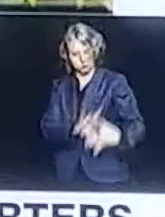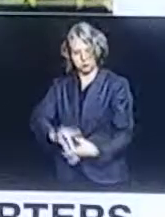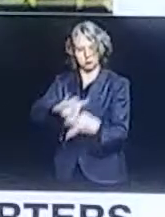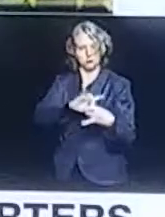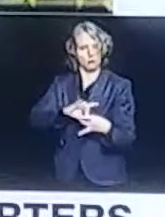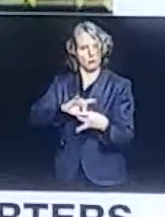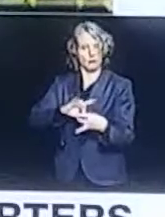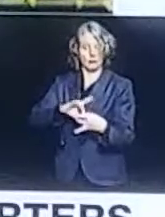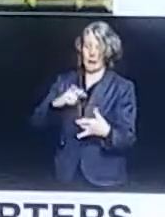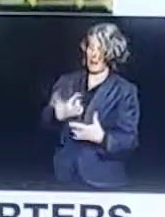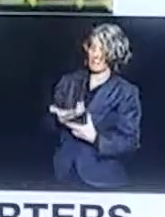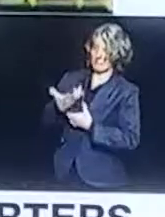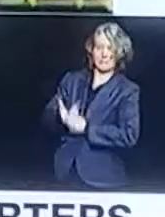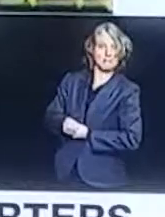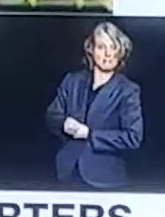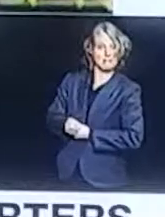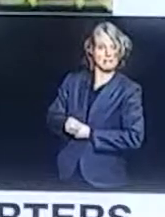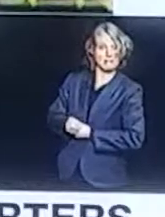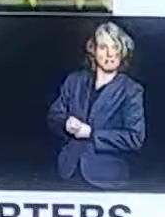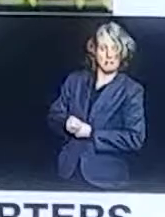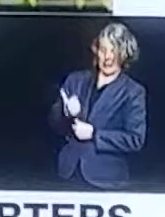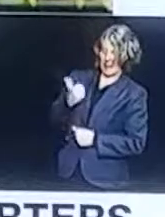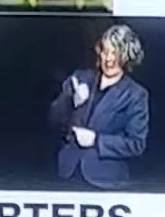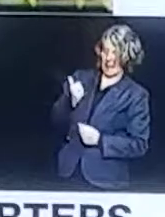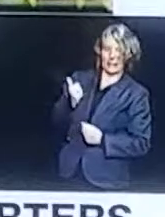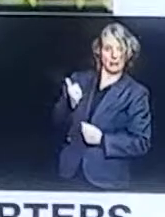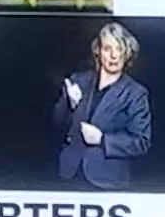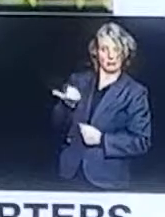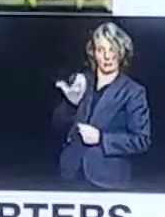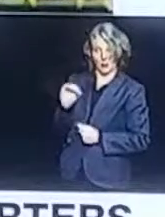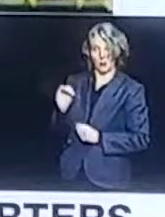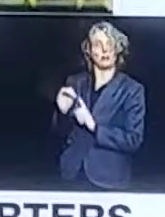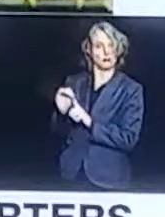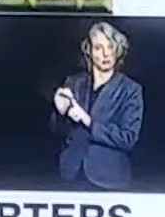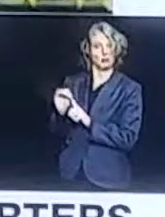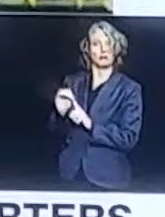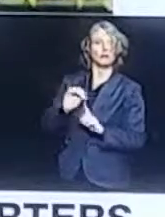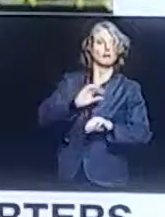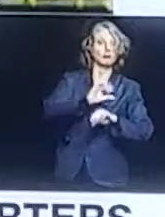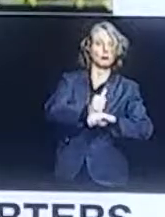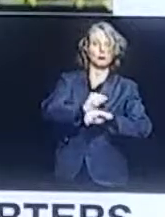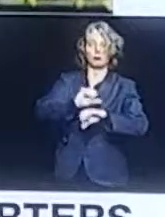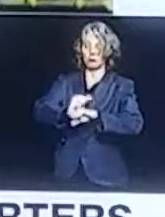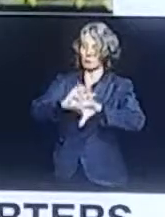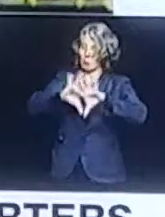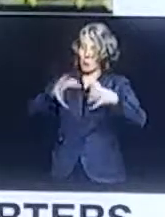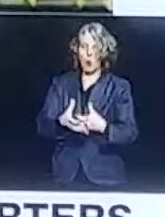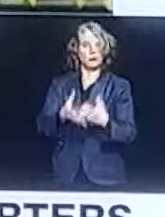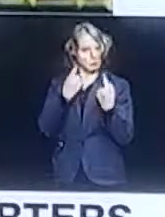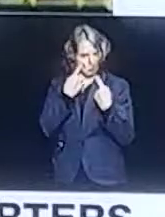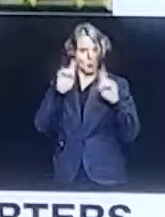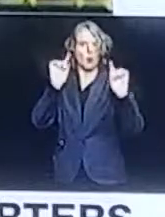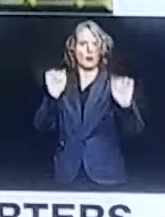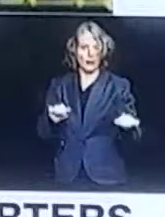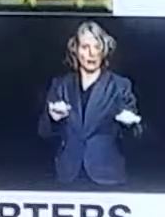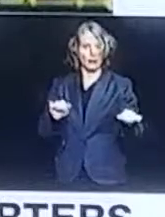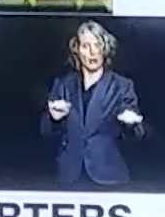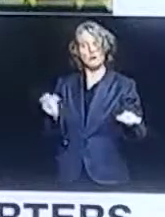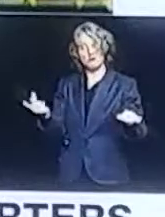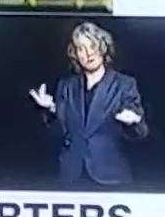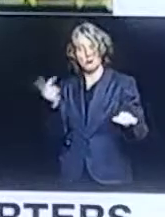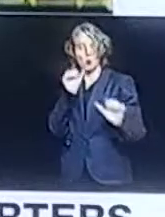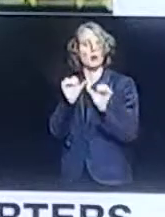be confident about the ability of Canadian companies to succeed everywhere around the world, and we'll continue to